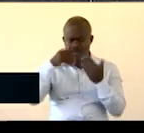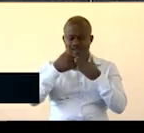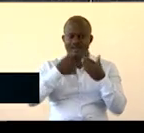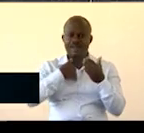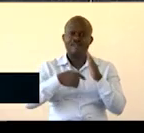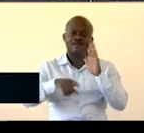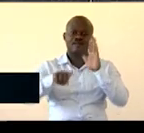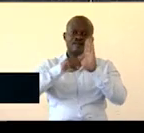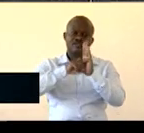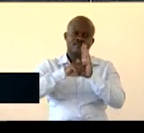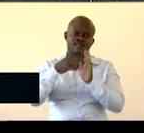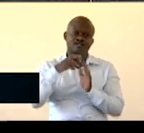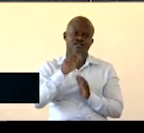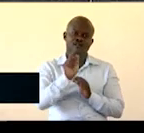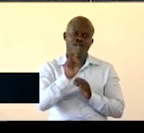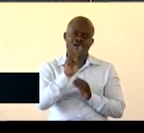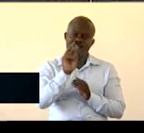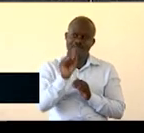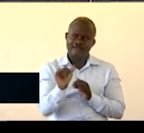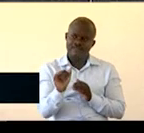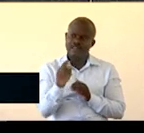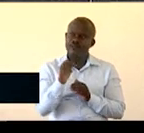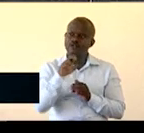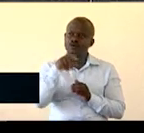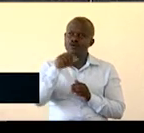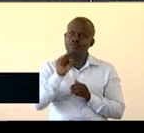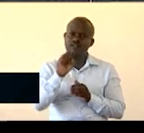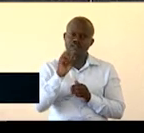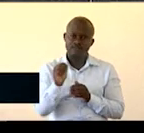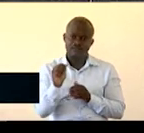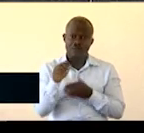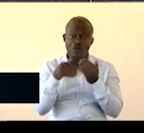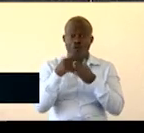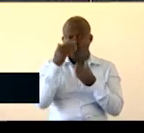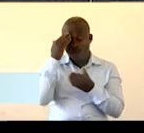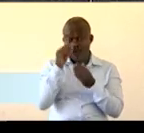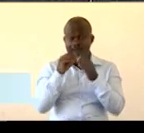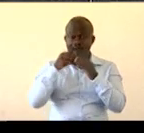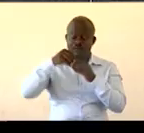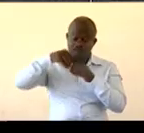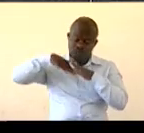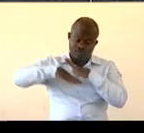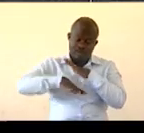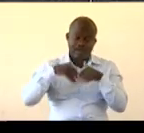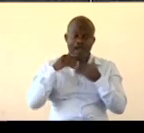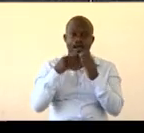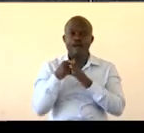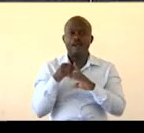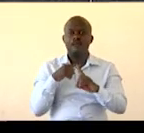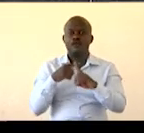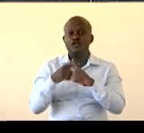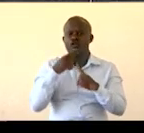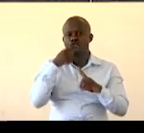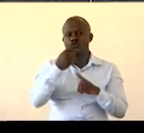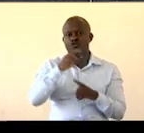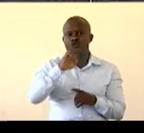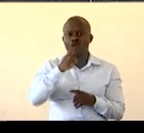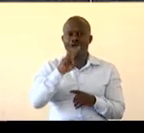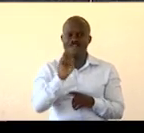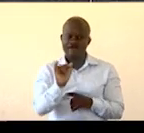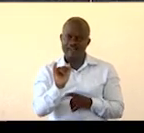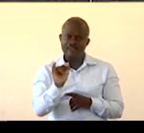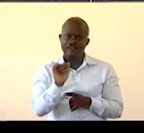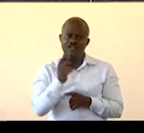negative gravitropism. While roots are positive to gravitropism,